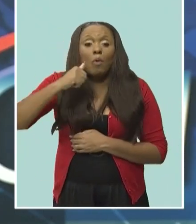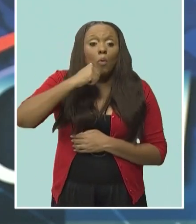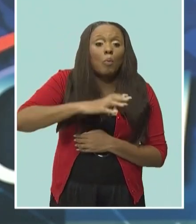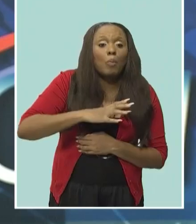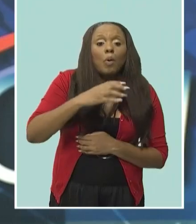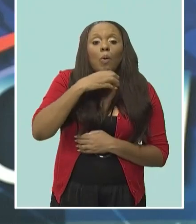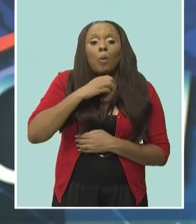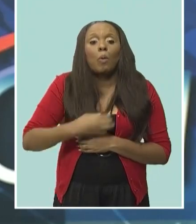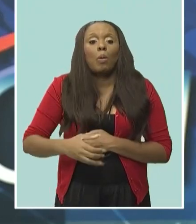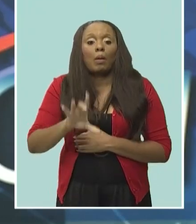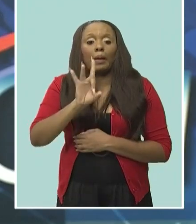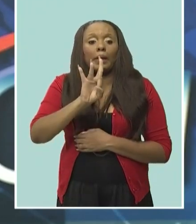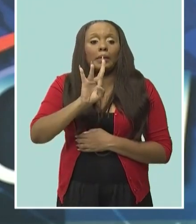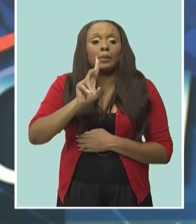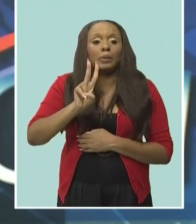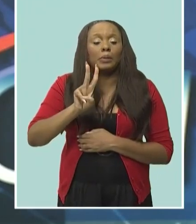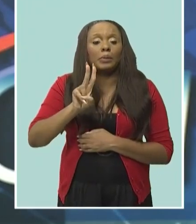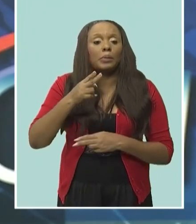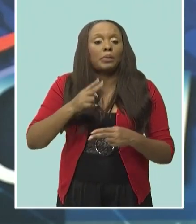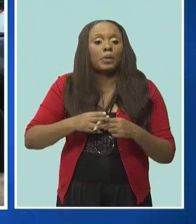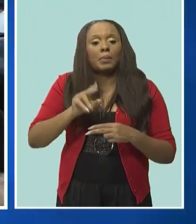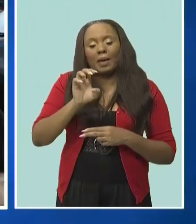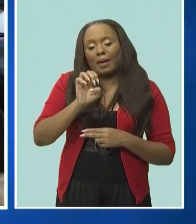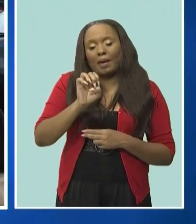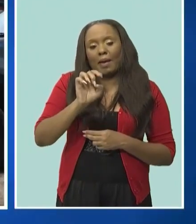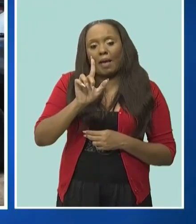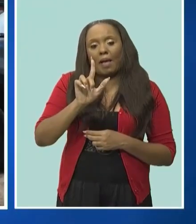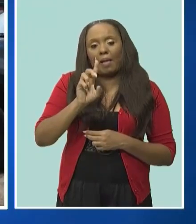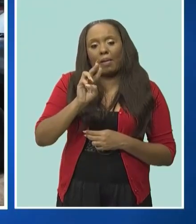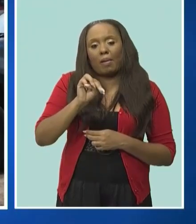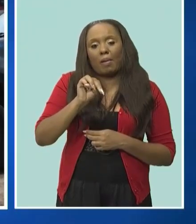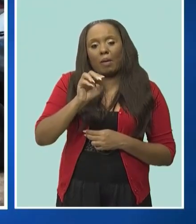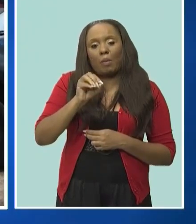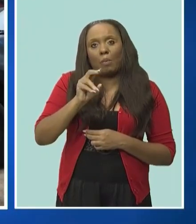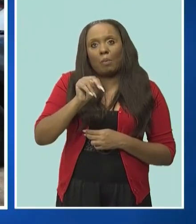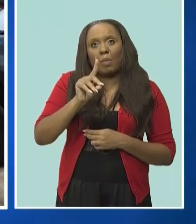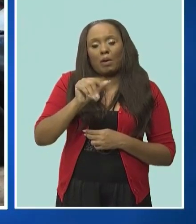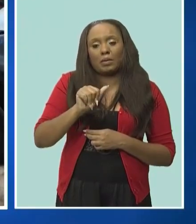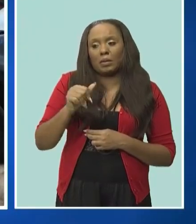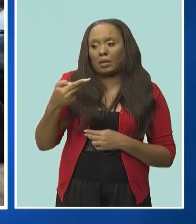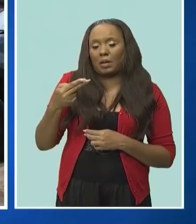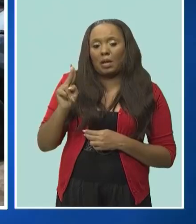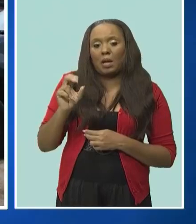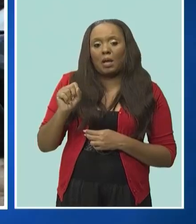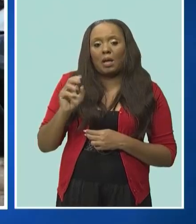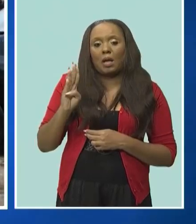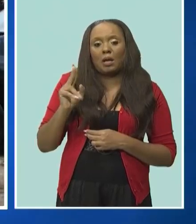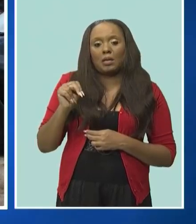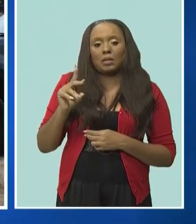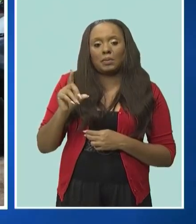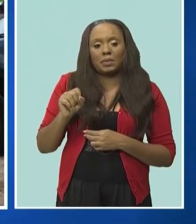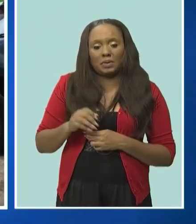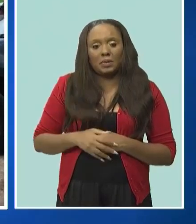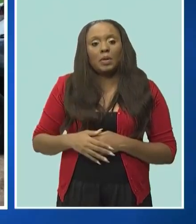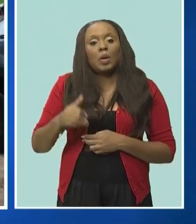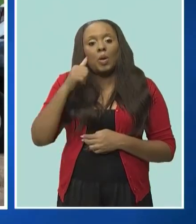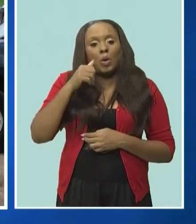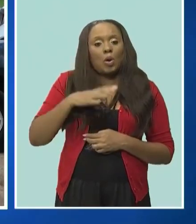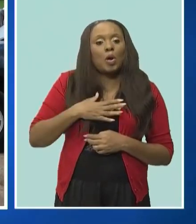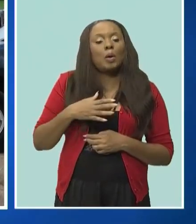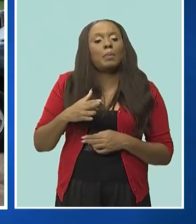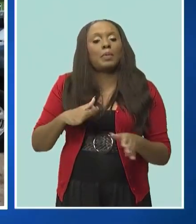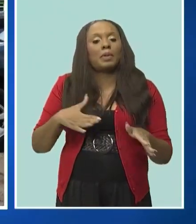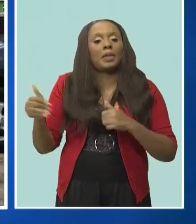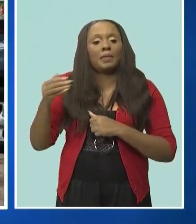82-year-old Elmonda Husbands. Husbands of Middleton St. George was reported missing by her son after she left the residence on